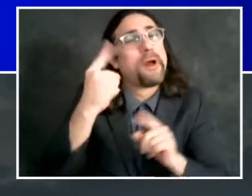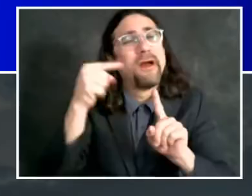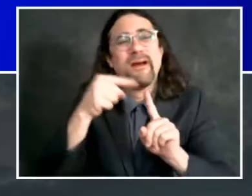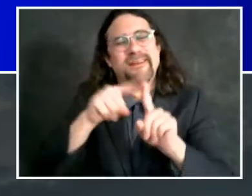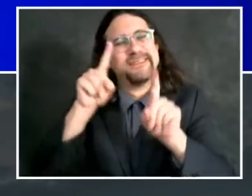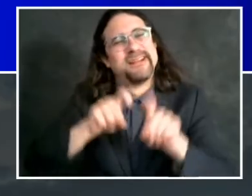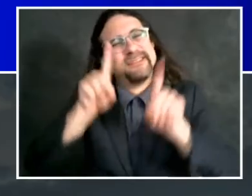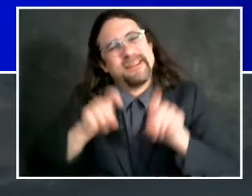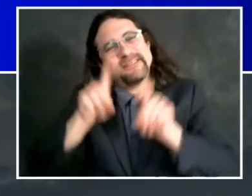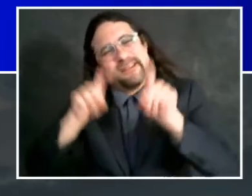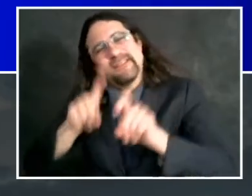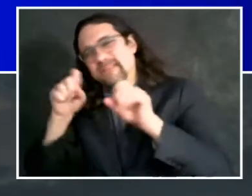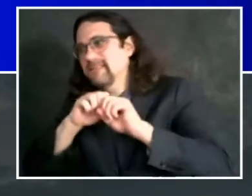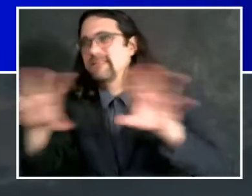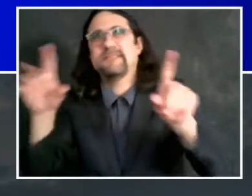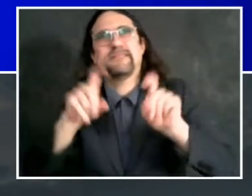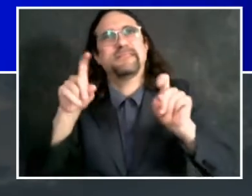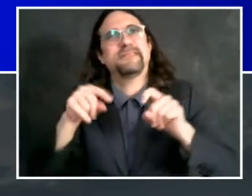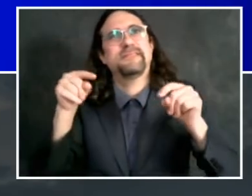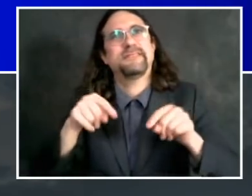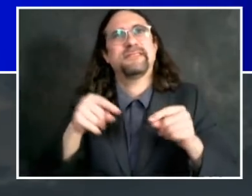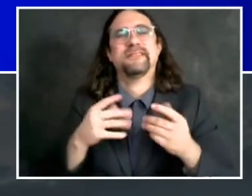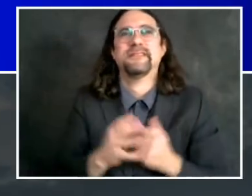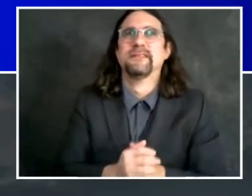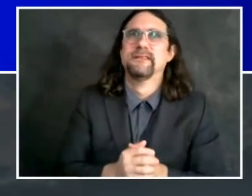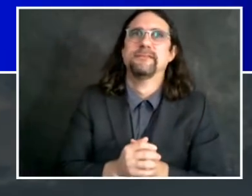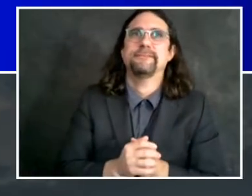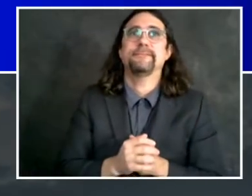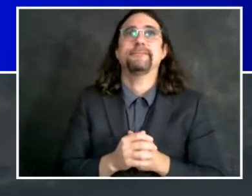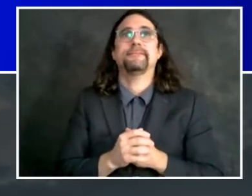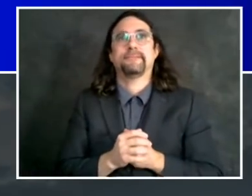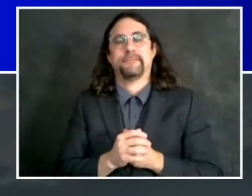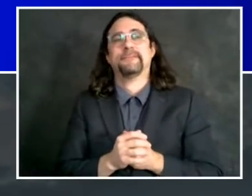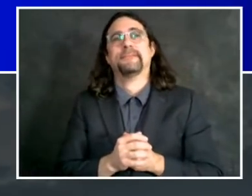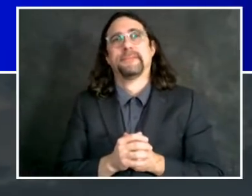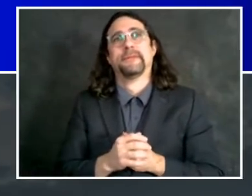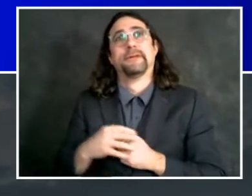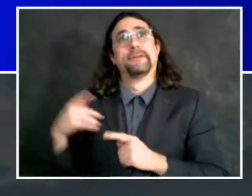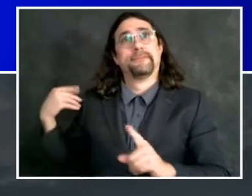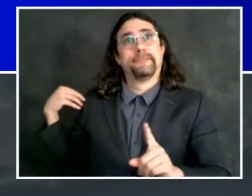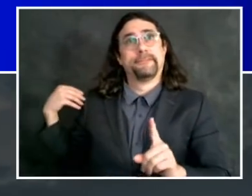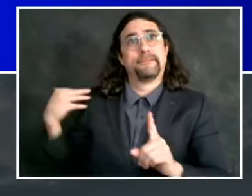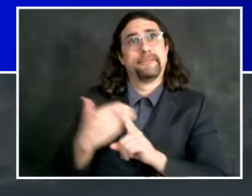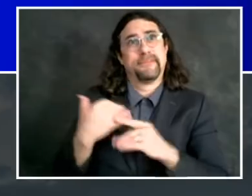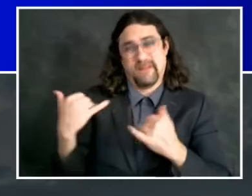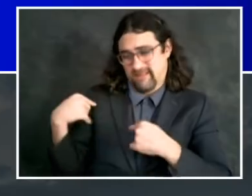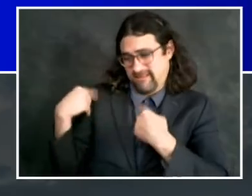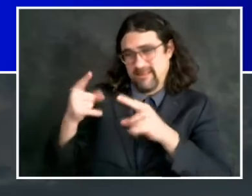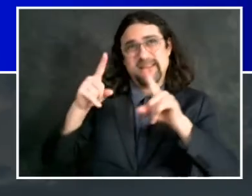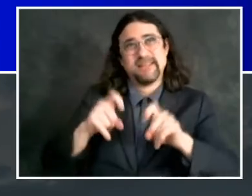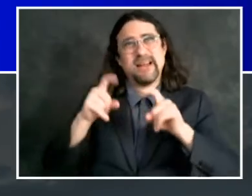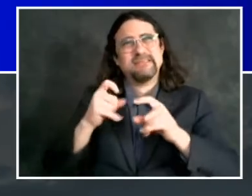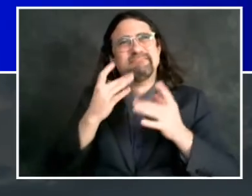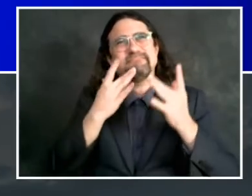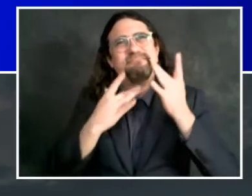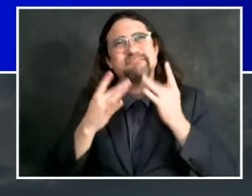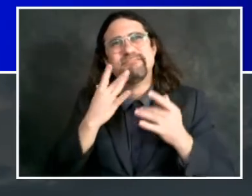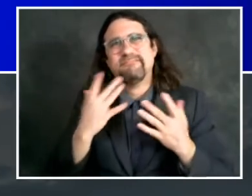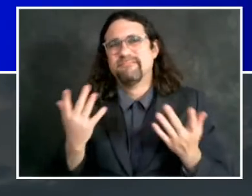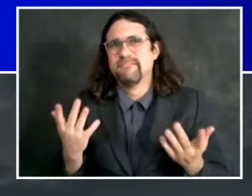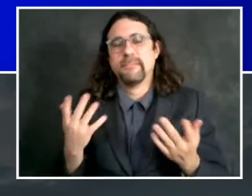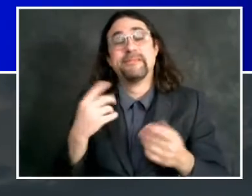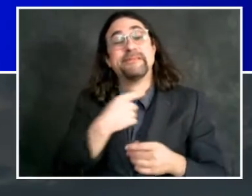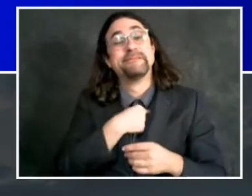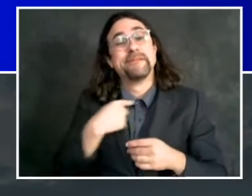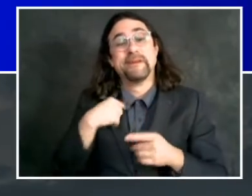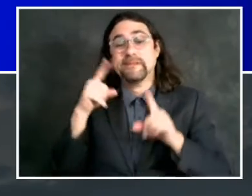hospitals, on protecting our healthcare workers, knowing who had the disease, who didn't, who needed to get home or get treatment, who was